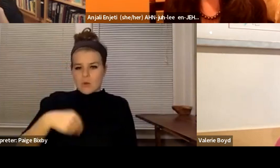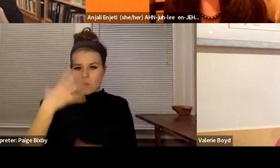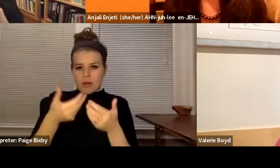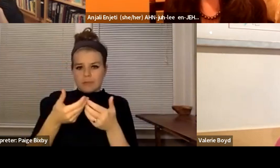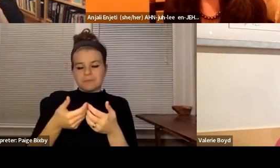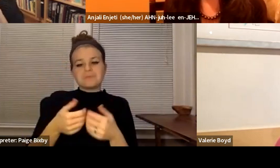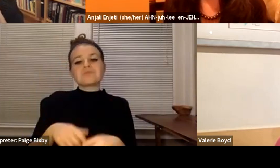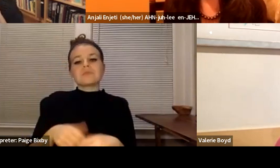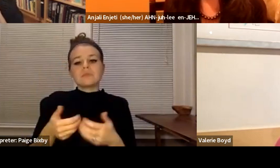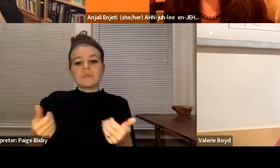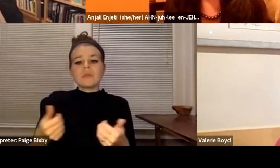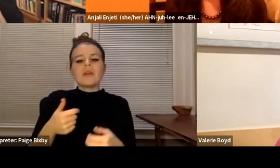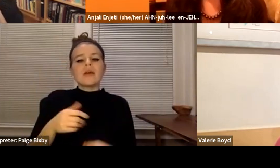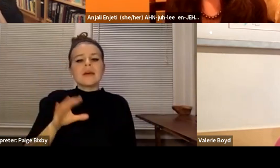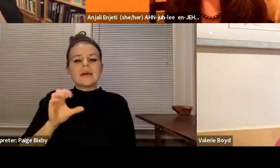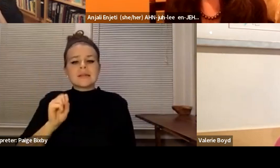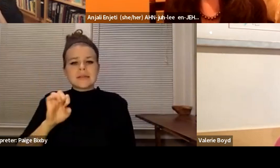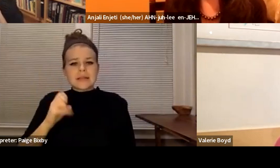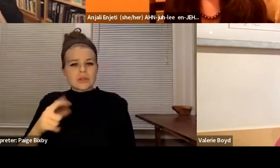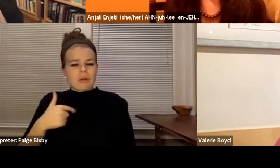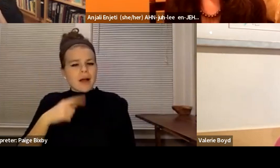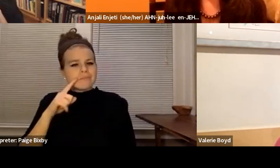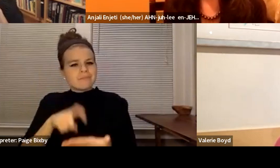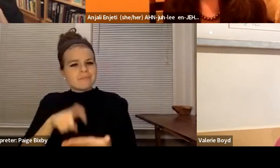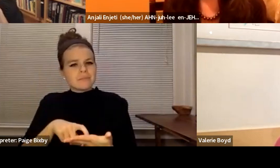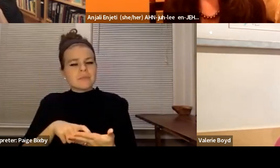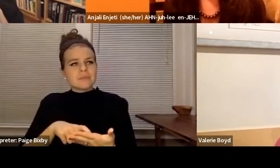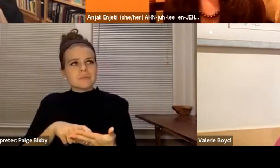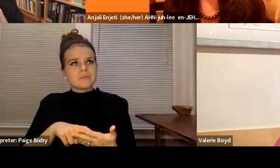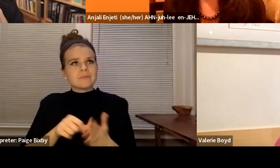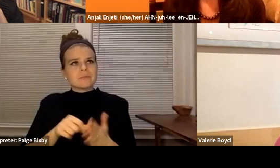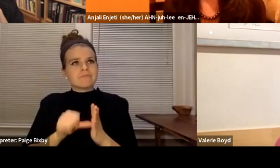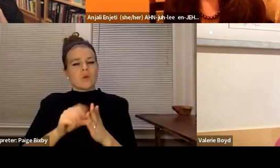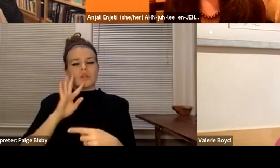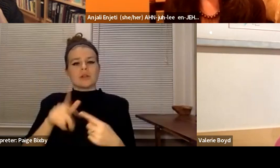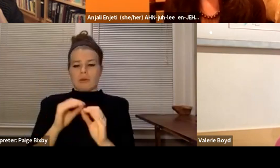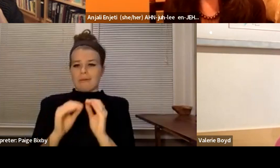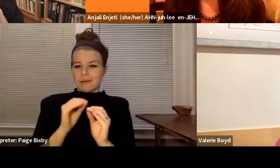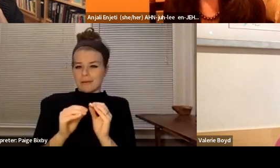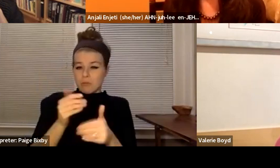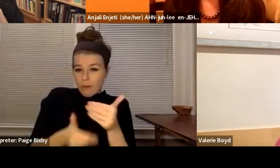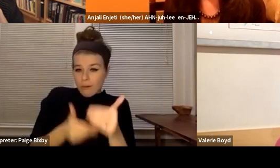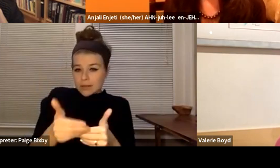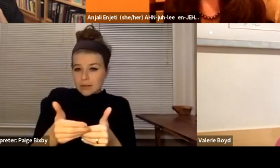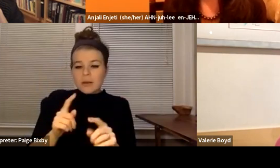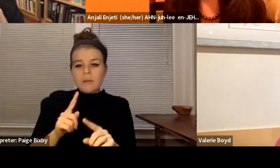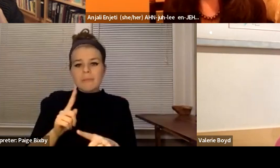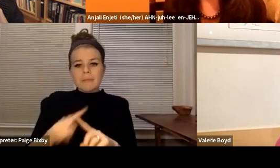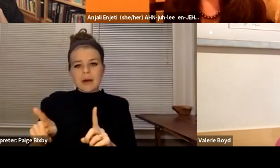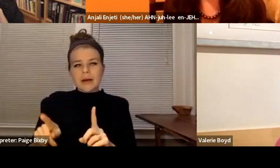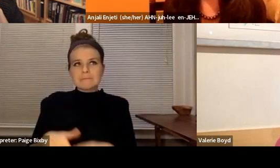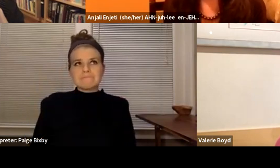by this point, like, you know, we talk about sort of the editing process, right? But that's, it's not, it has to be sort